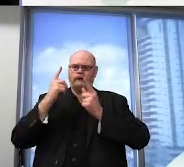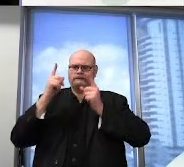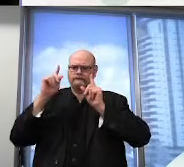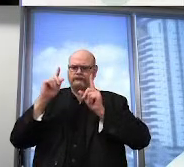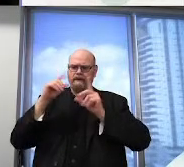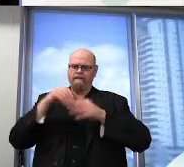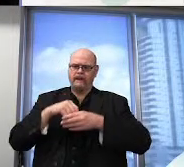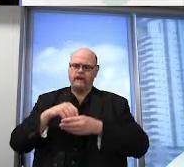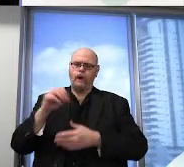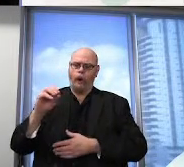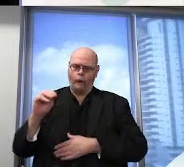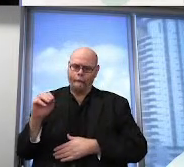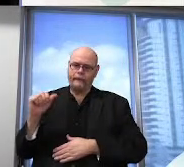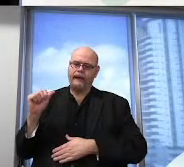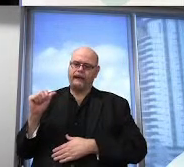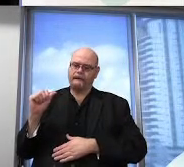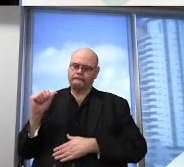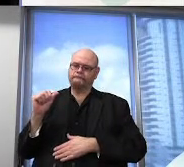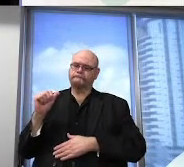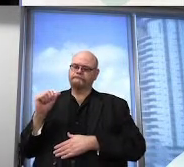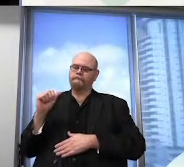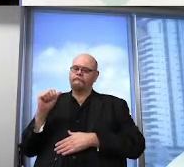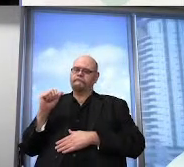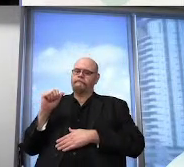are happening in the OMA.